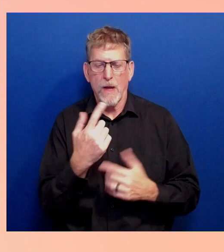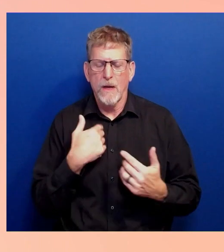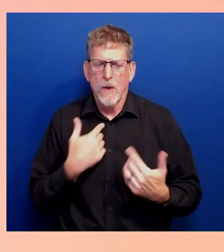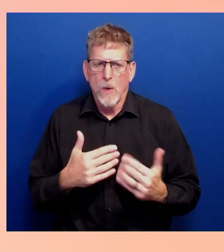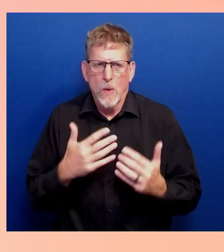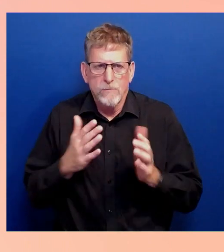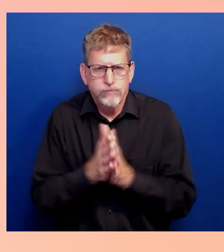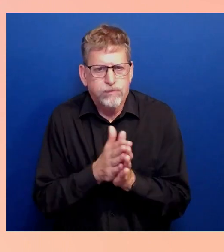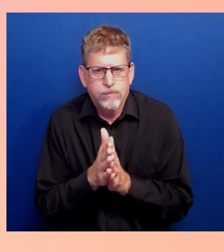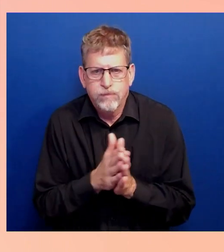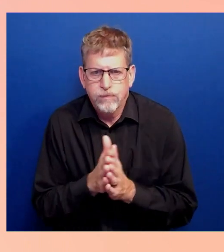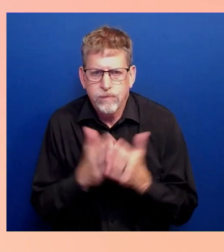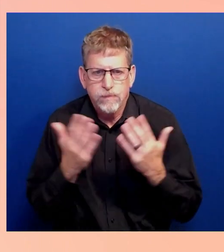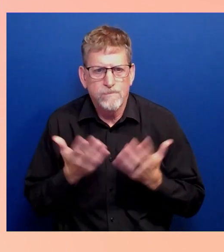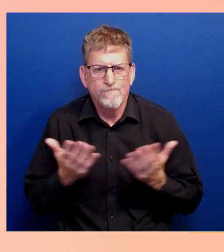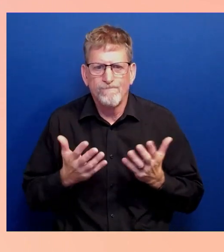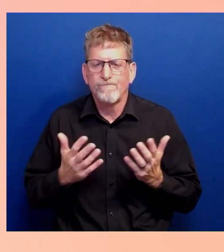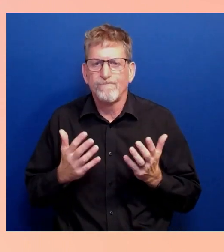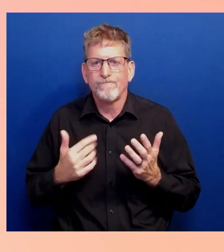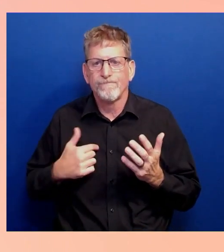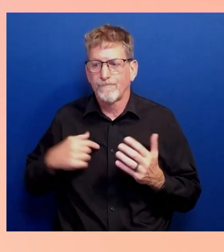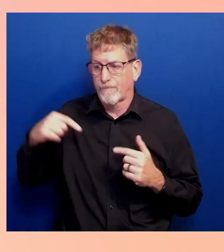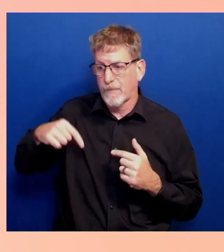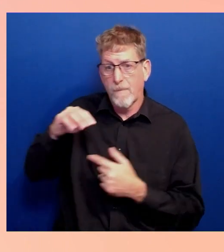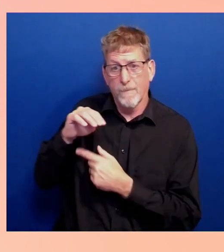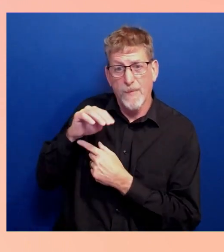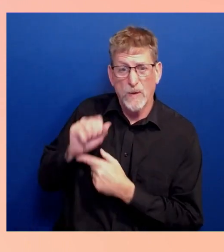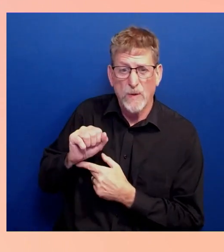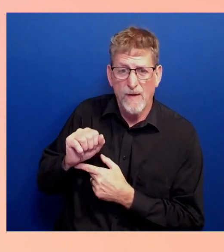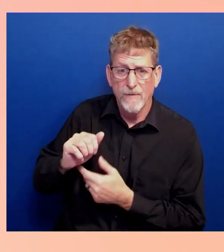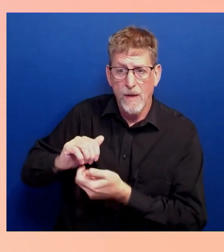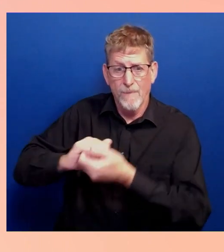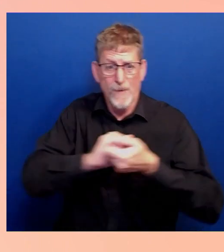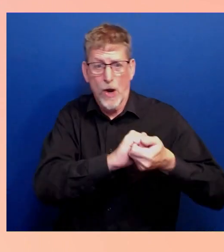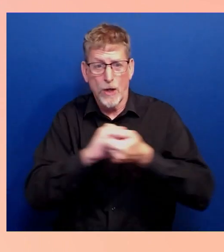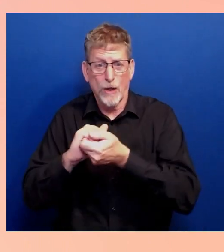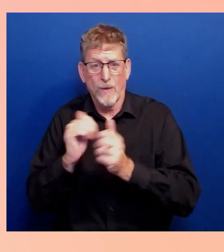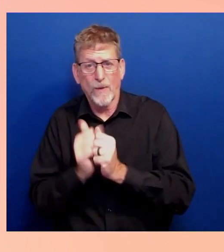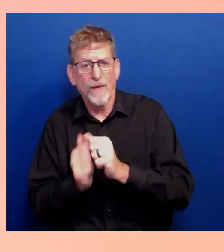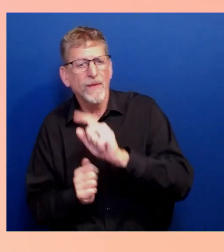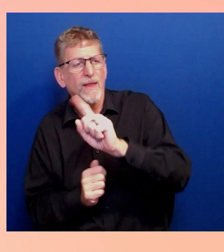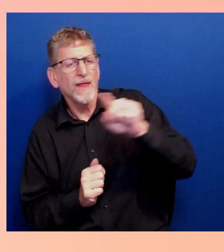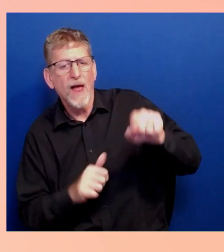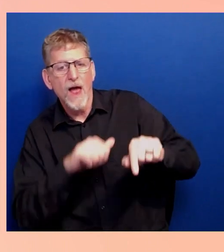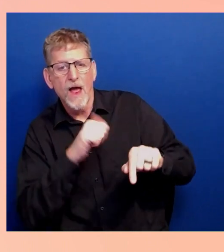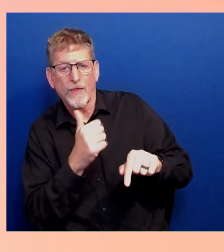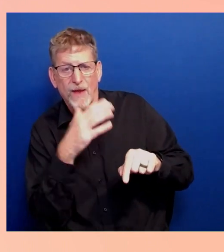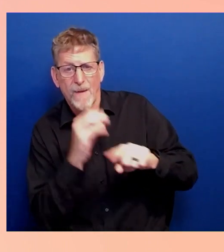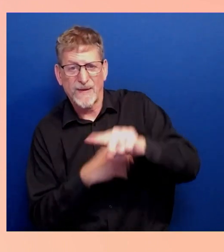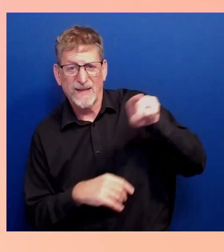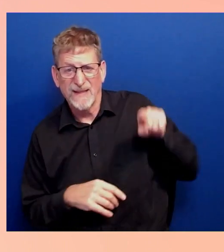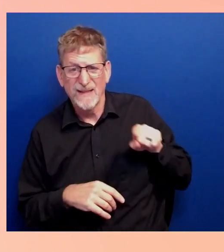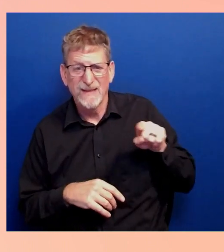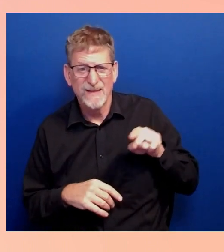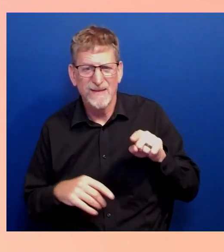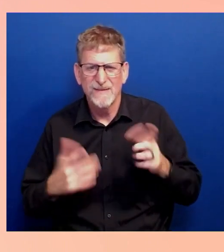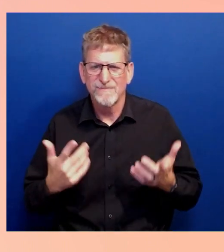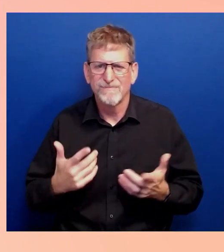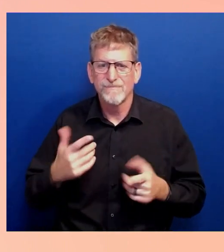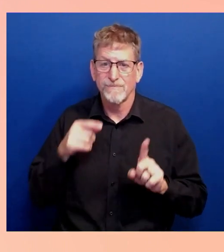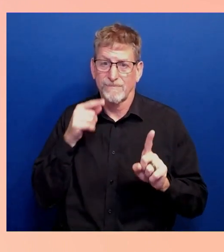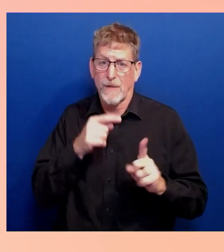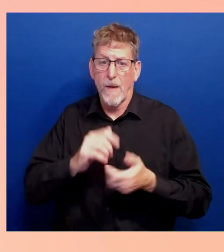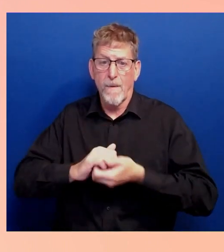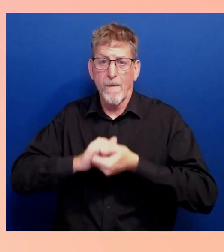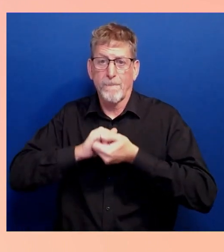at Microsoft in partnership with other parts of our company, in particular, our partner organization called